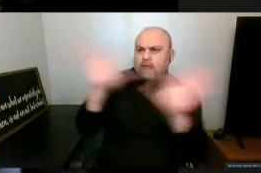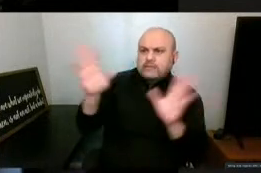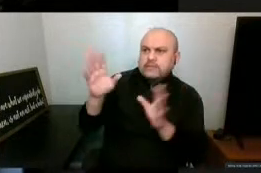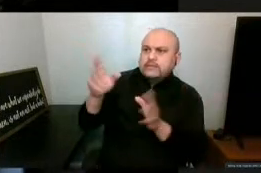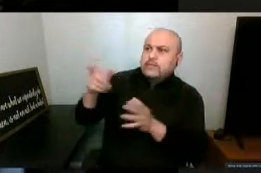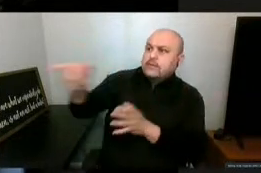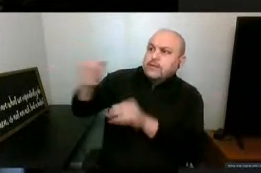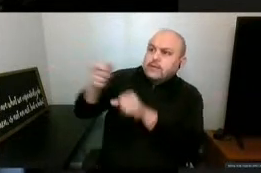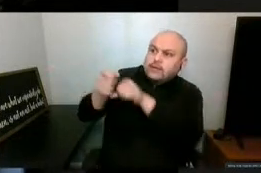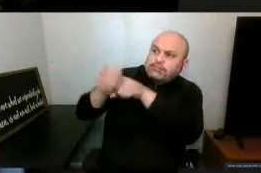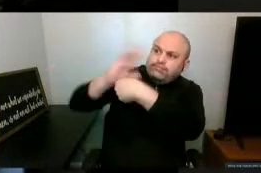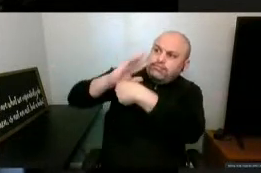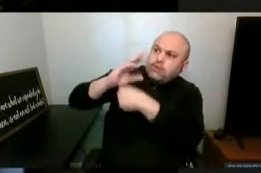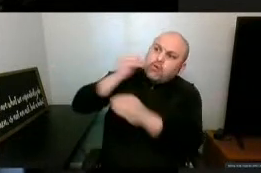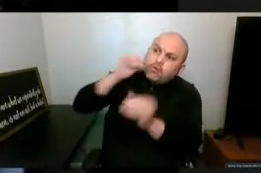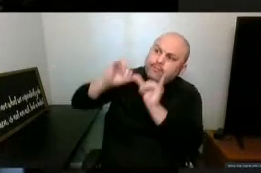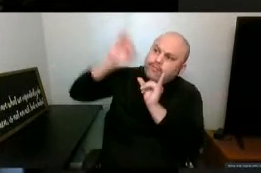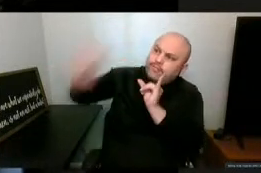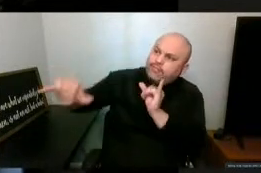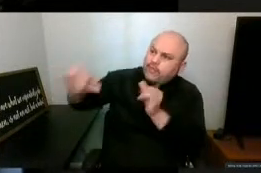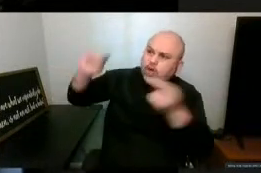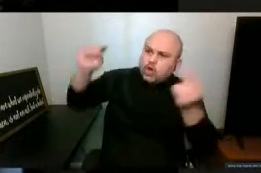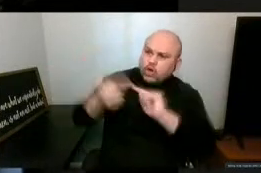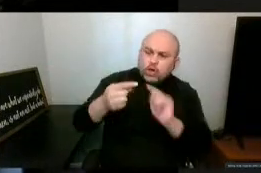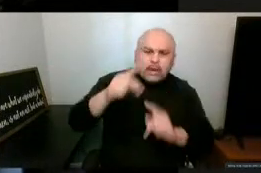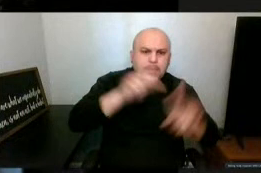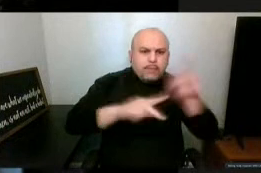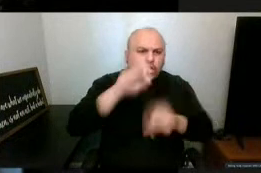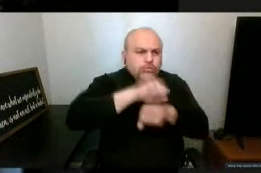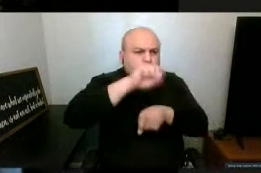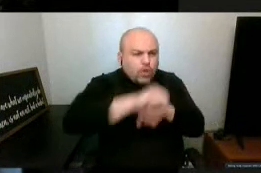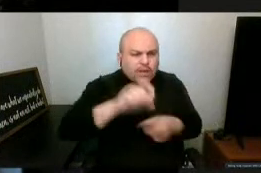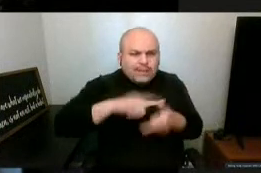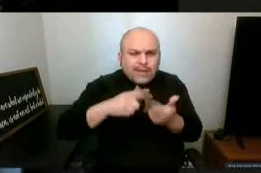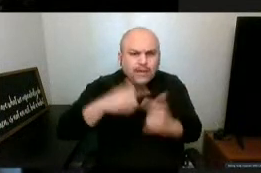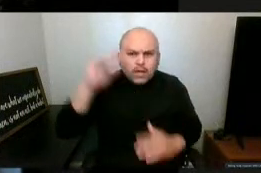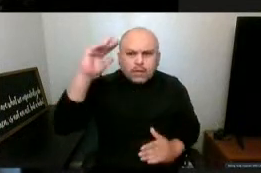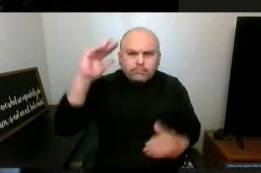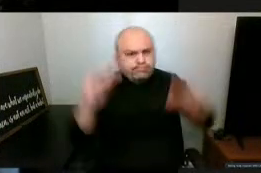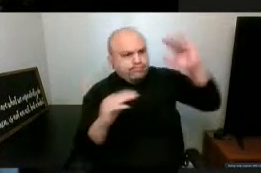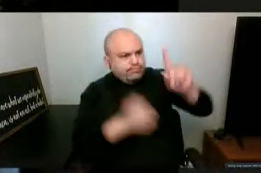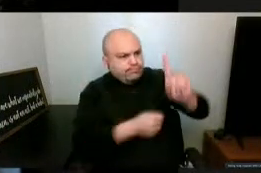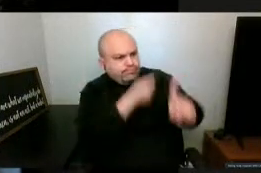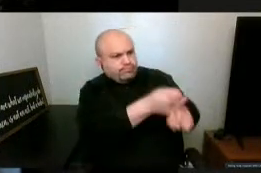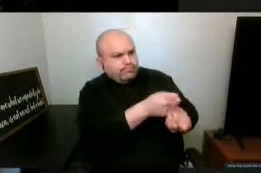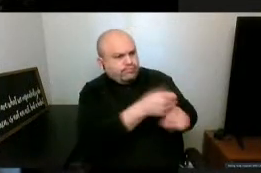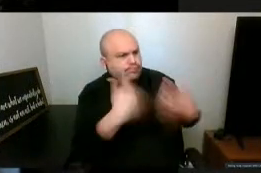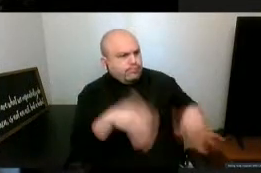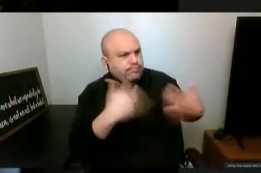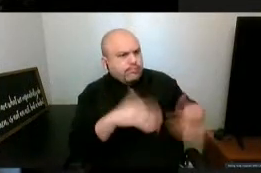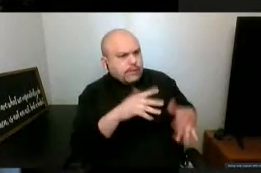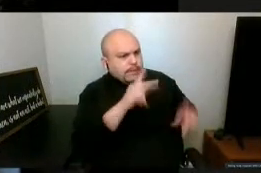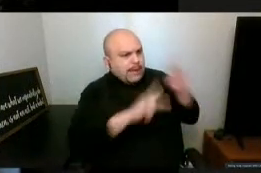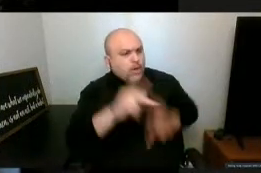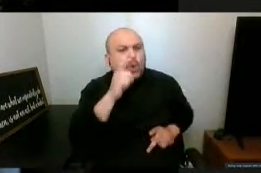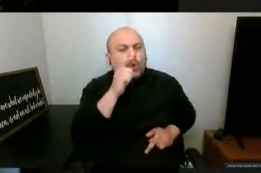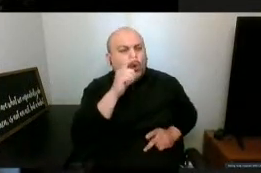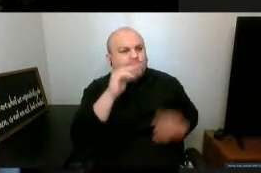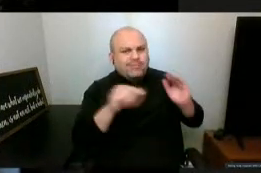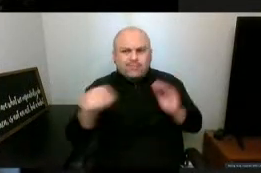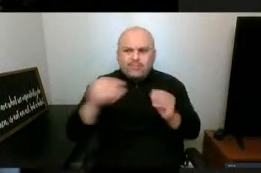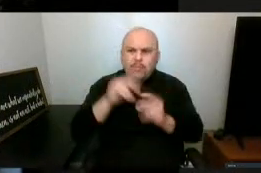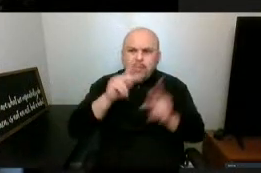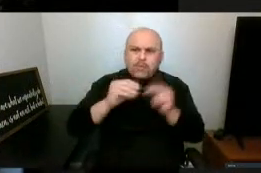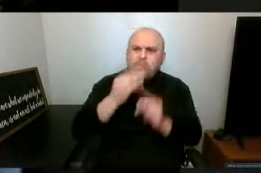employment, and it's disproportionately impacted communities of color. So as we think about how to respond to the